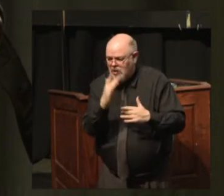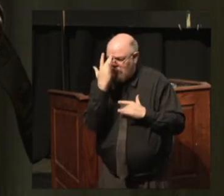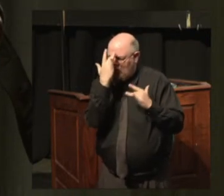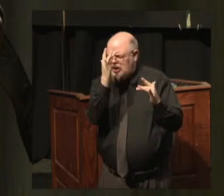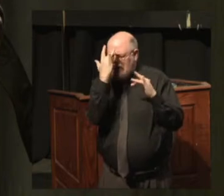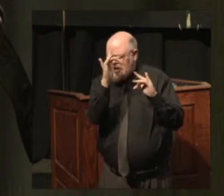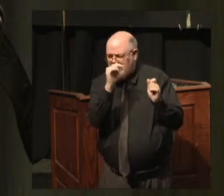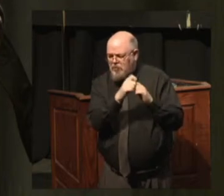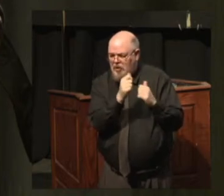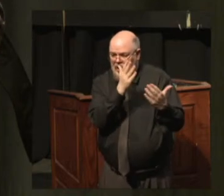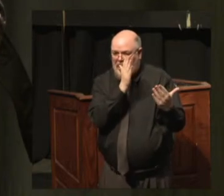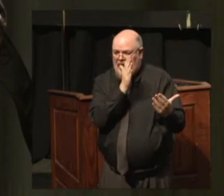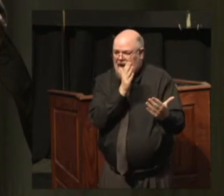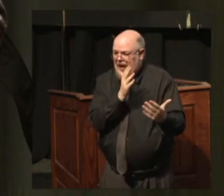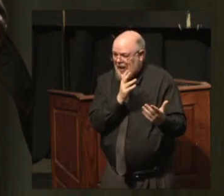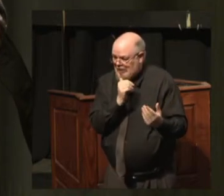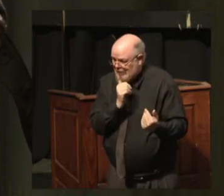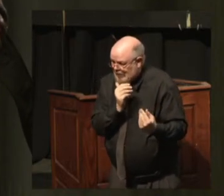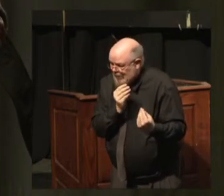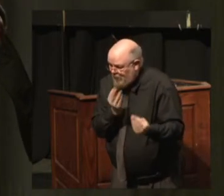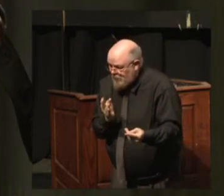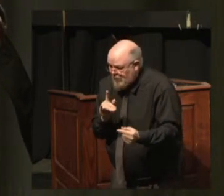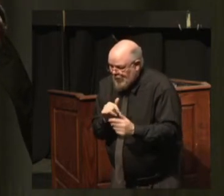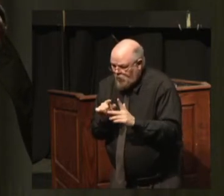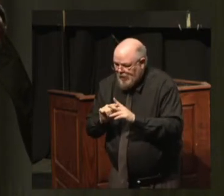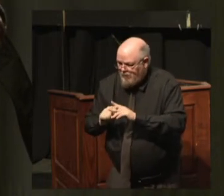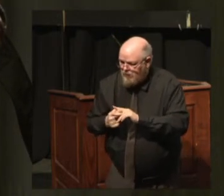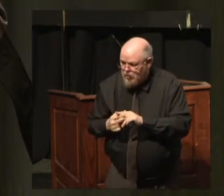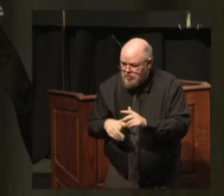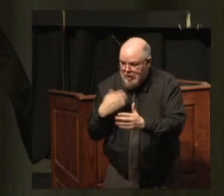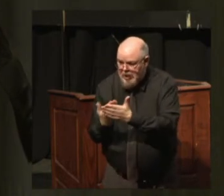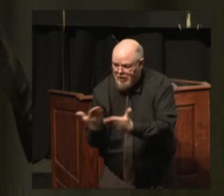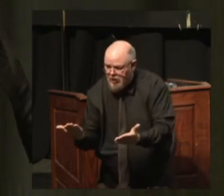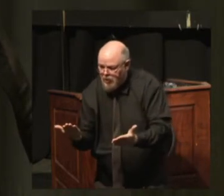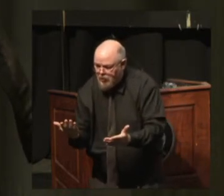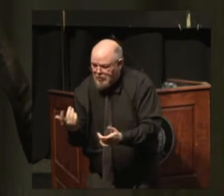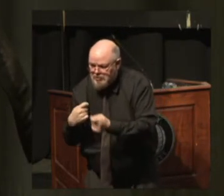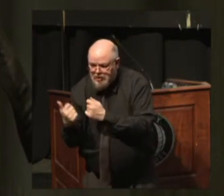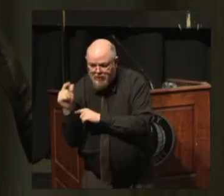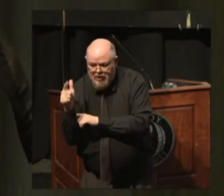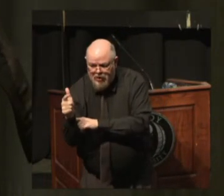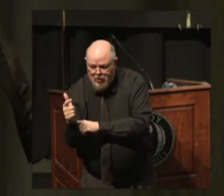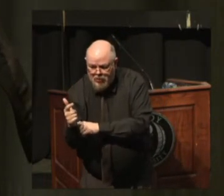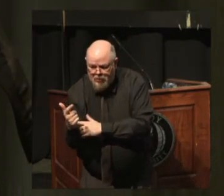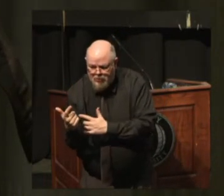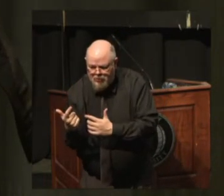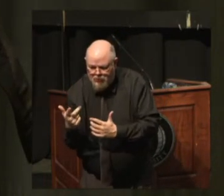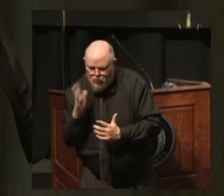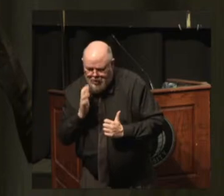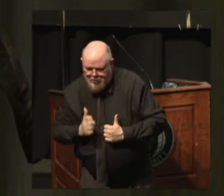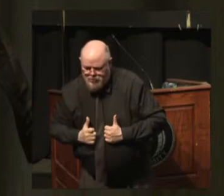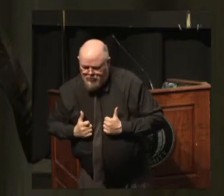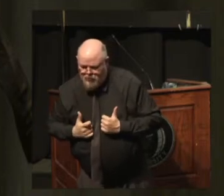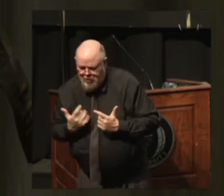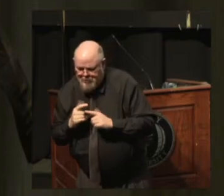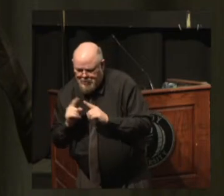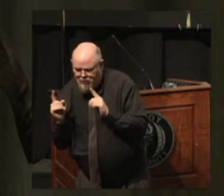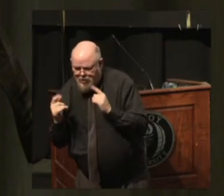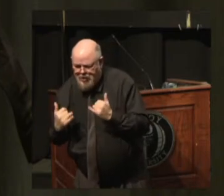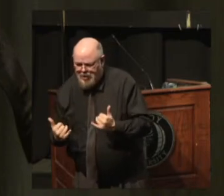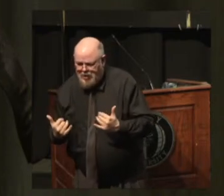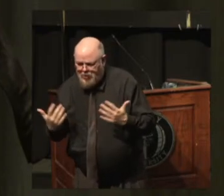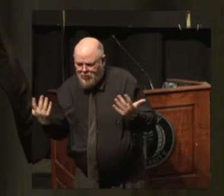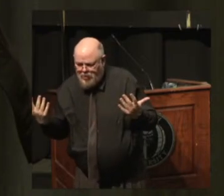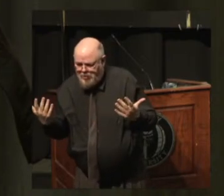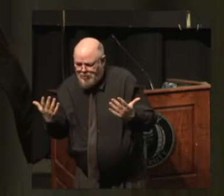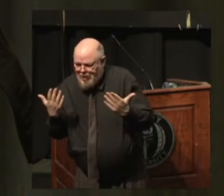just use a cane? Would I be paralyzed at all? I don't know. Right? You don't know the answer to the question.